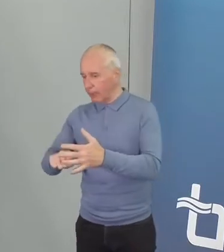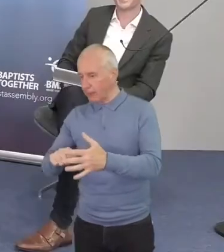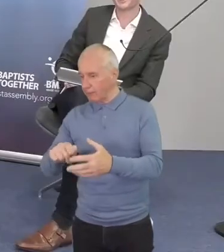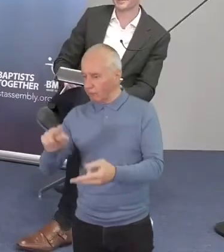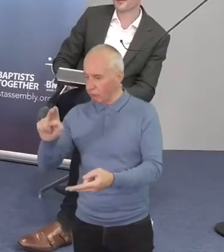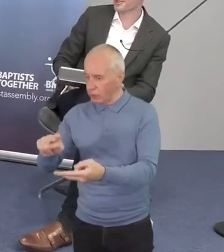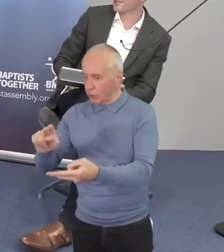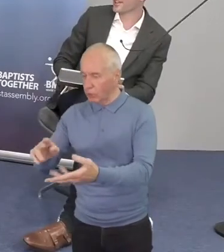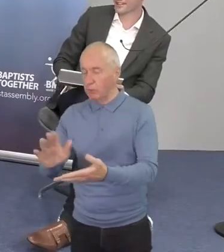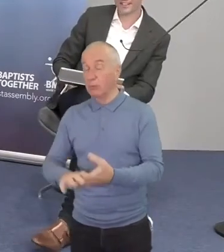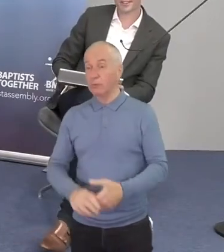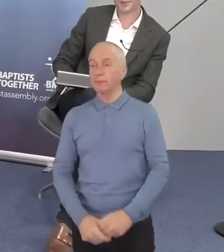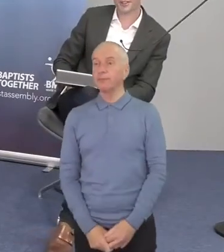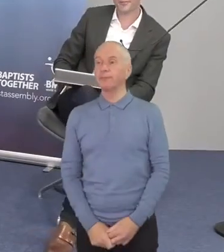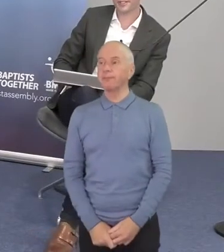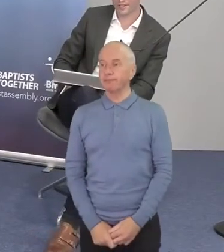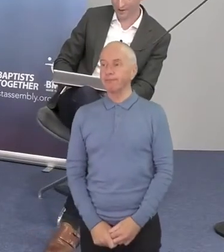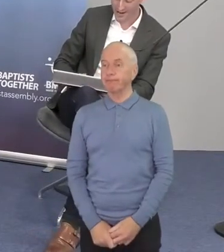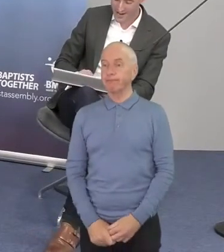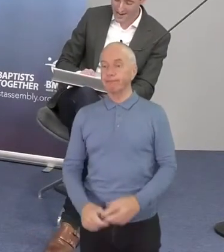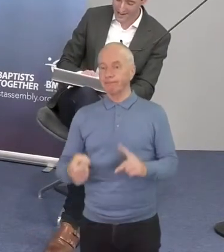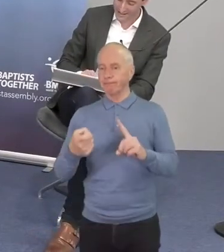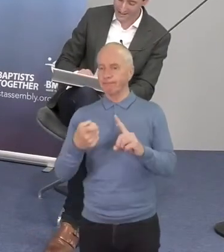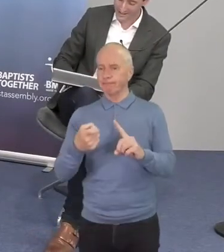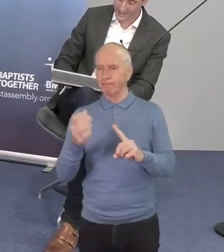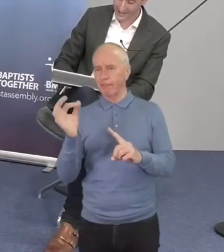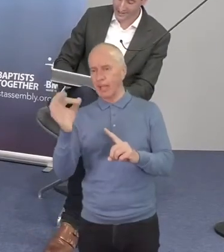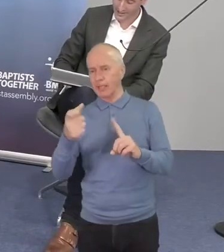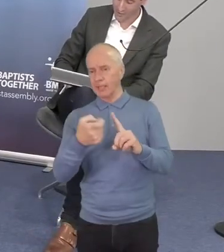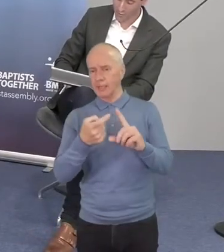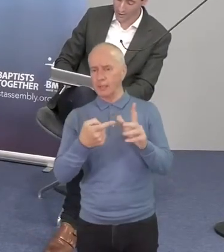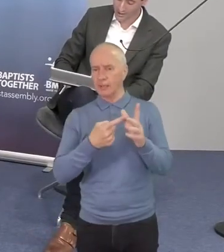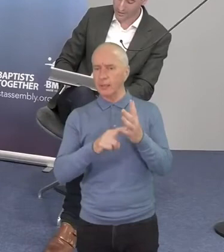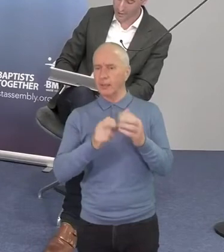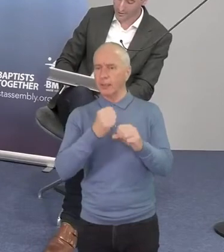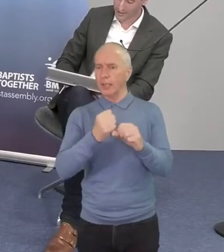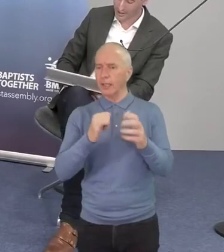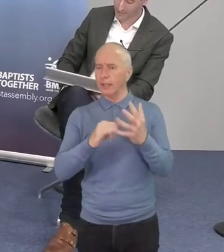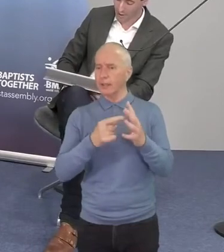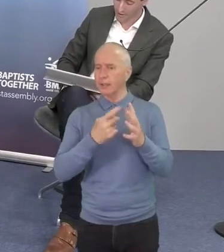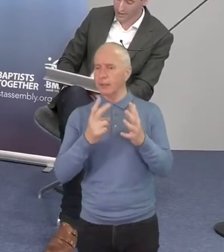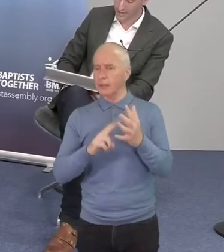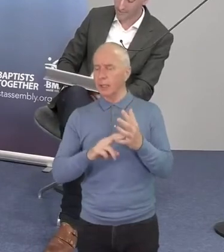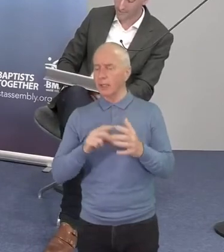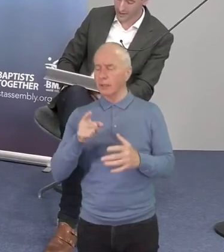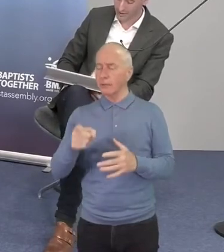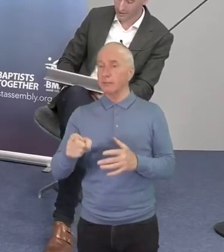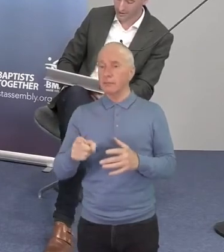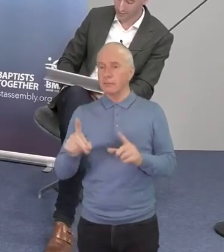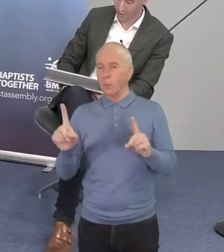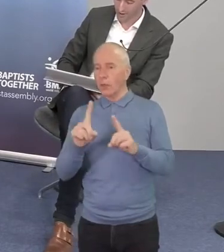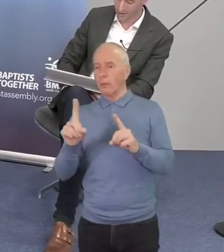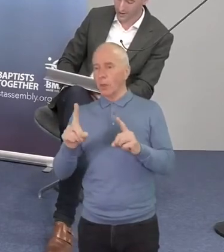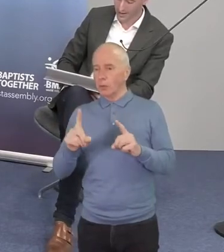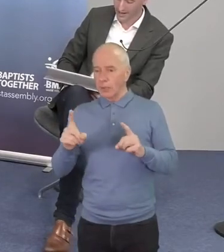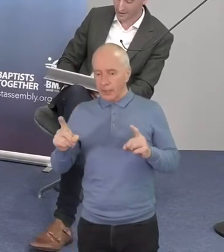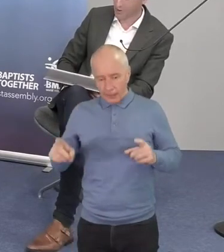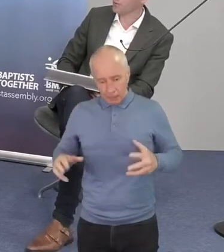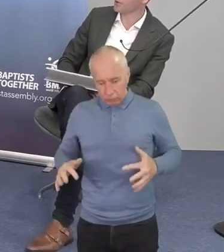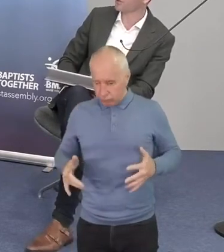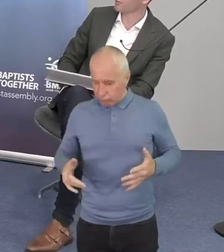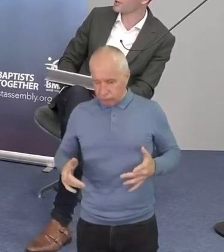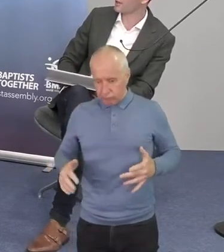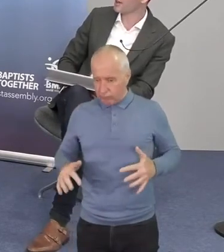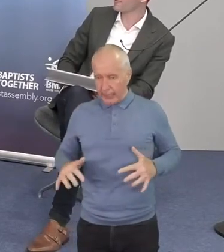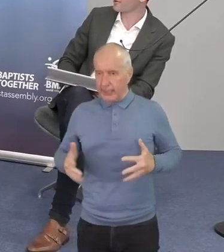thanks. The next question, Kang-san, this one's coming to you. And this is, what is the most inspiring evangelism work at